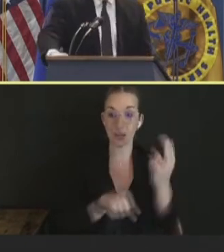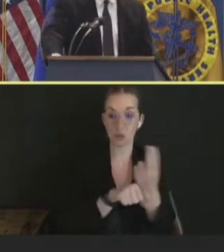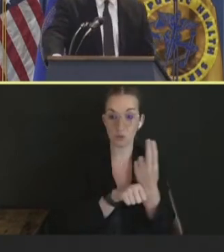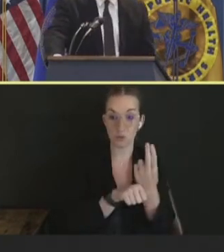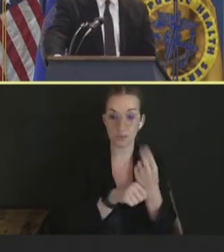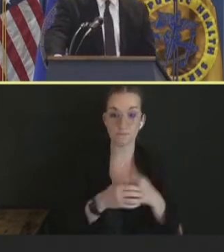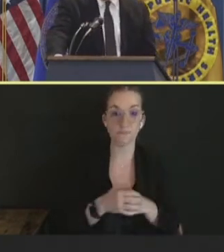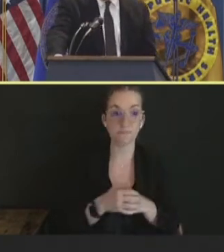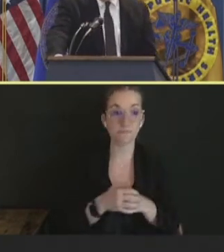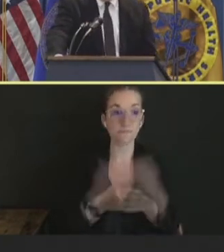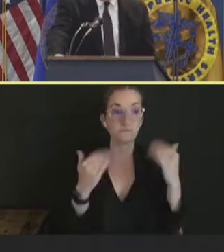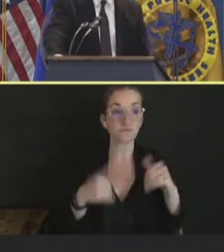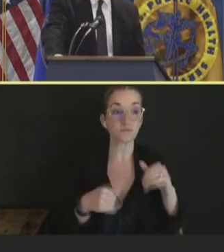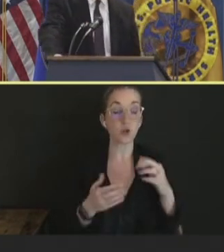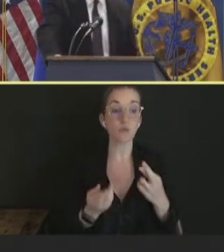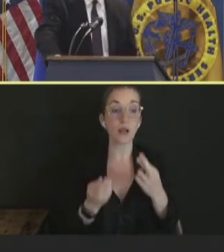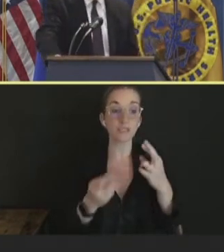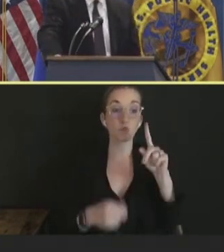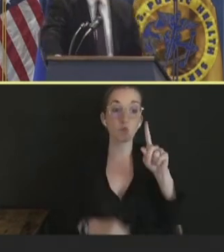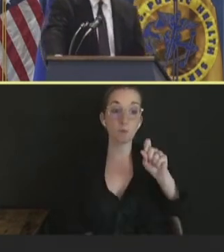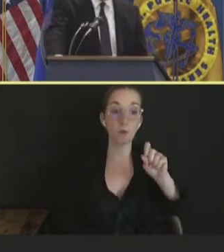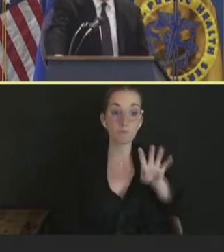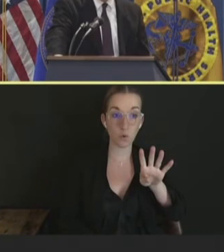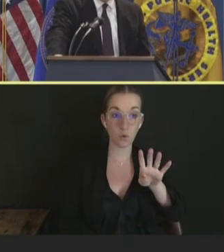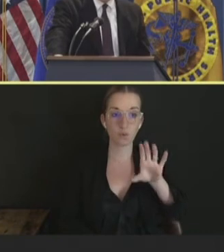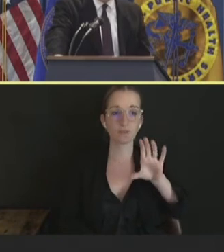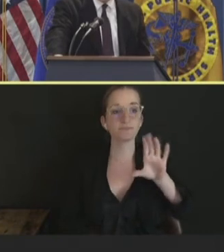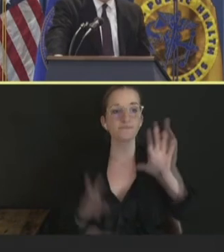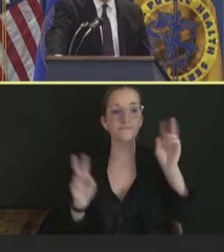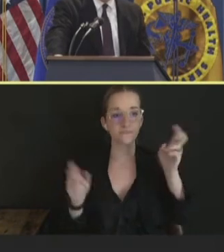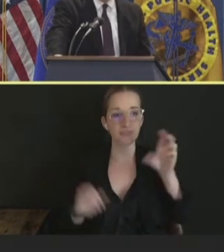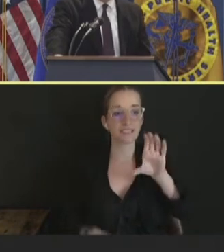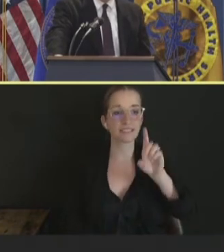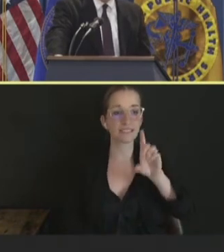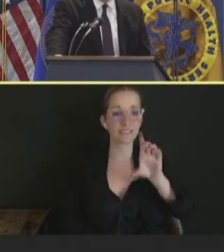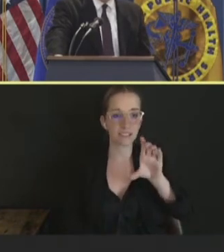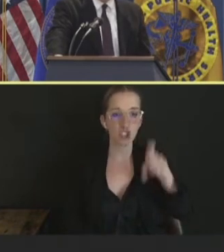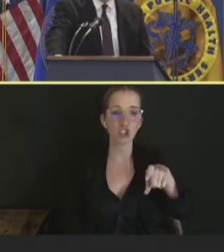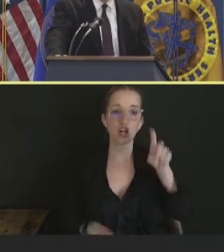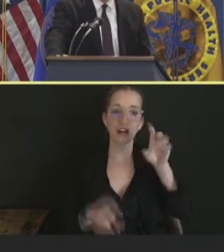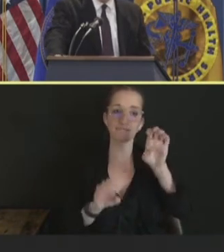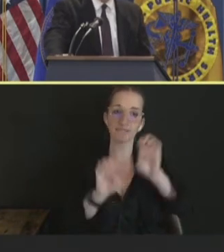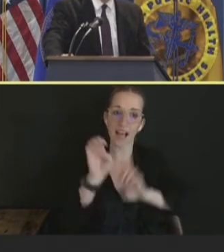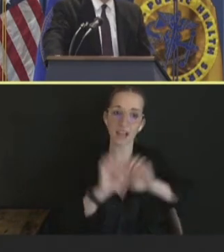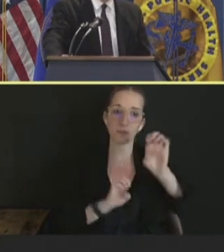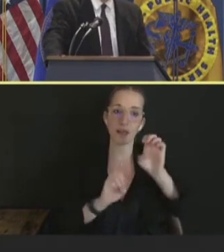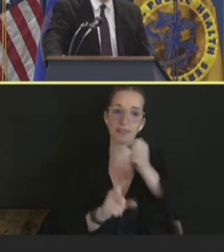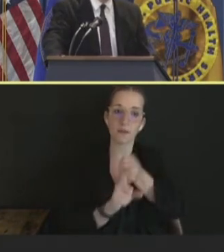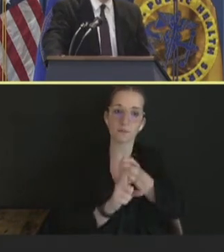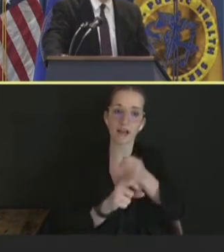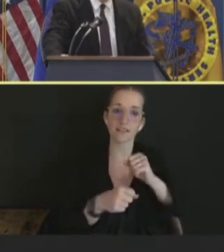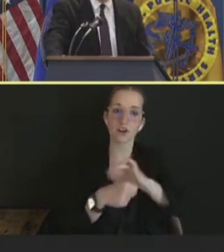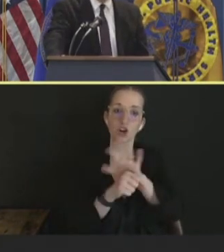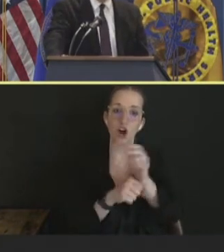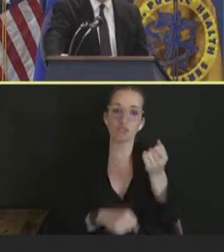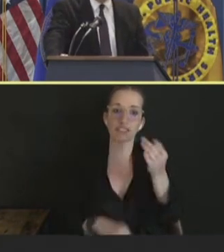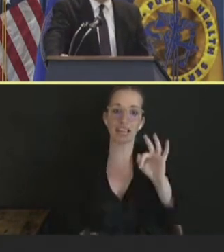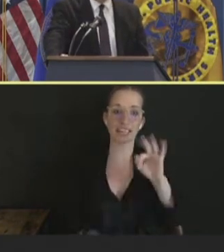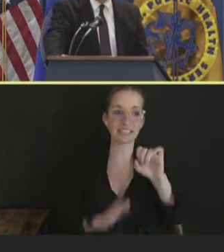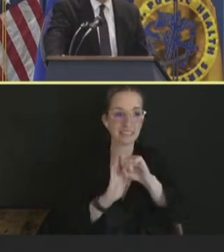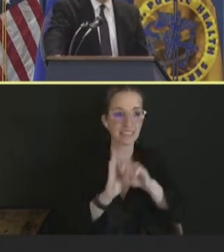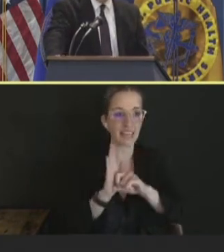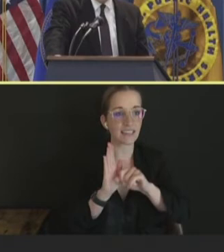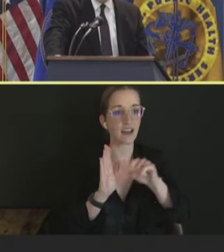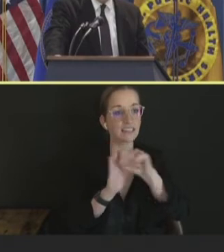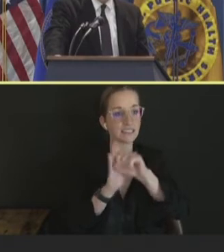Recommendation 1.4, the CDC should evaluate the impact of the COVID-19 State of Vaccine Confidence Insight